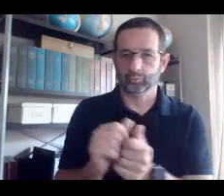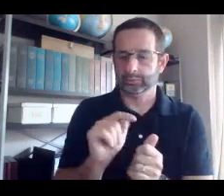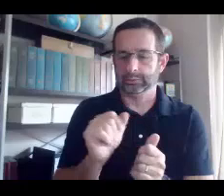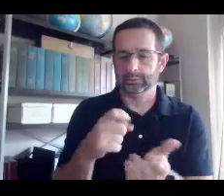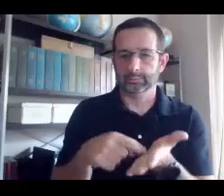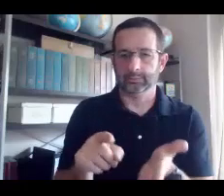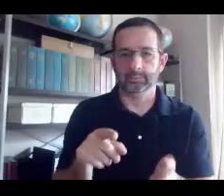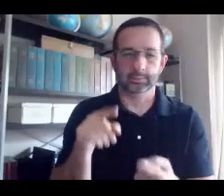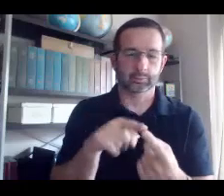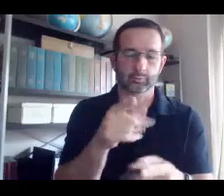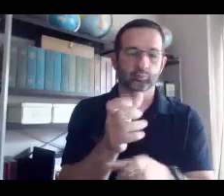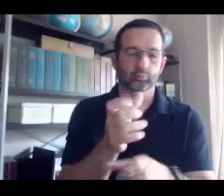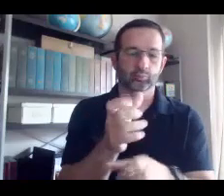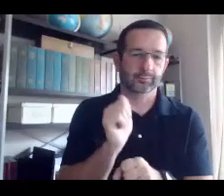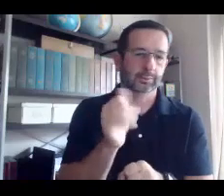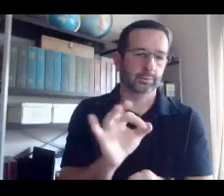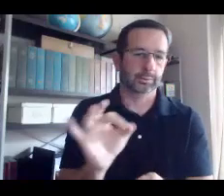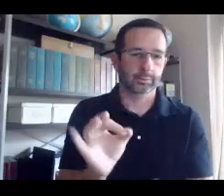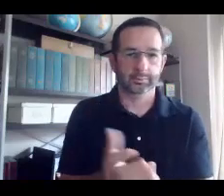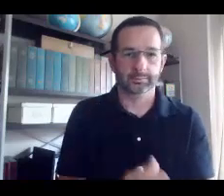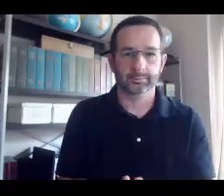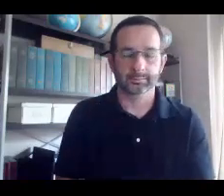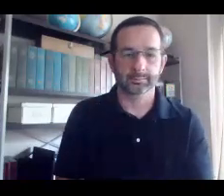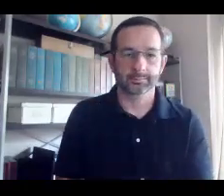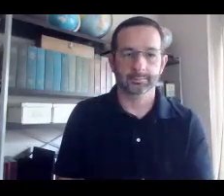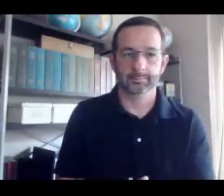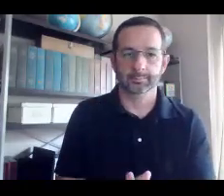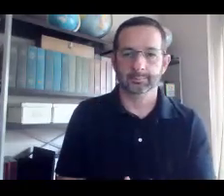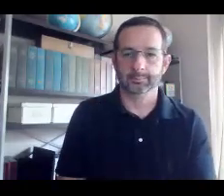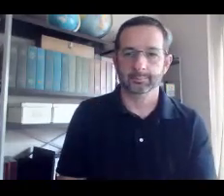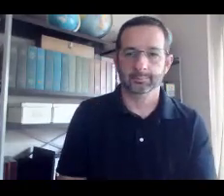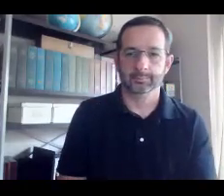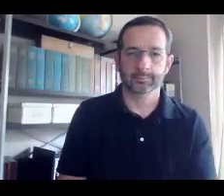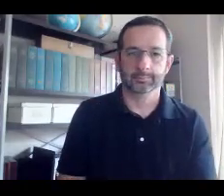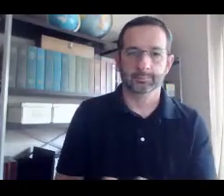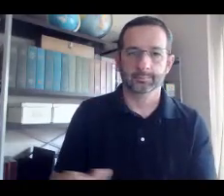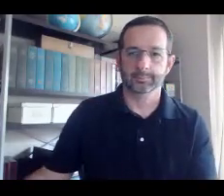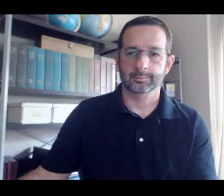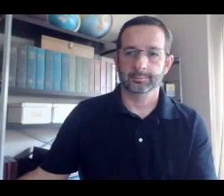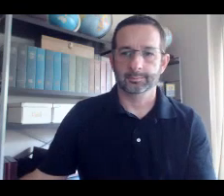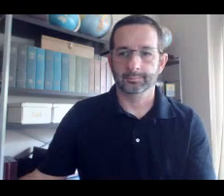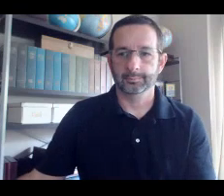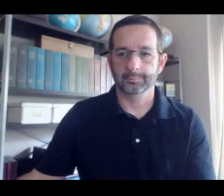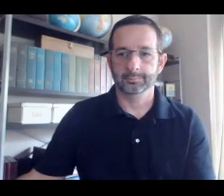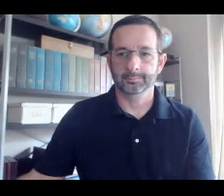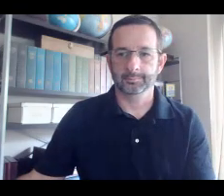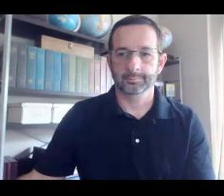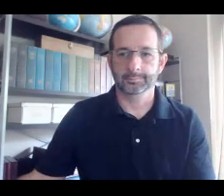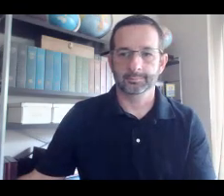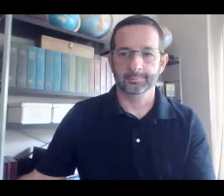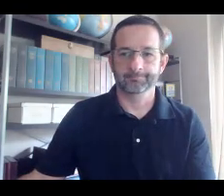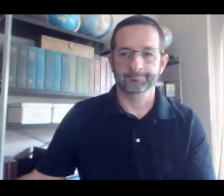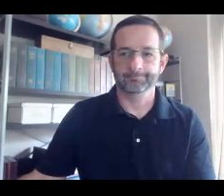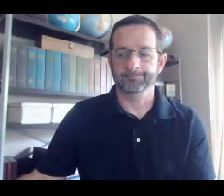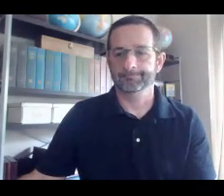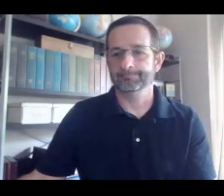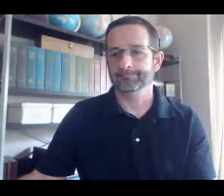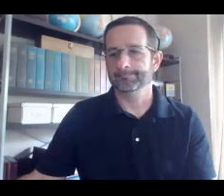So there is no action needed on your part for taxes. We will send over the 1099 with all of that